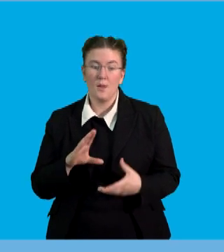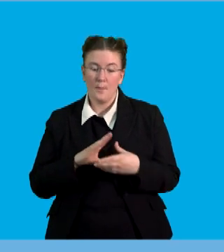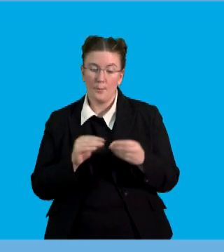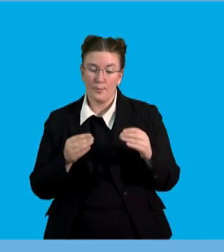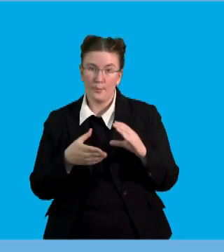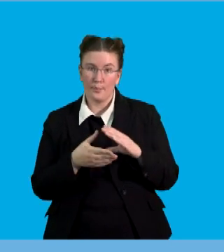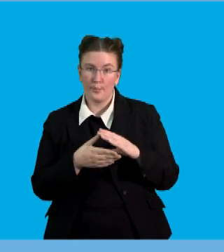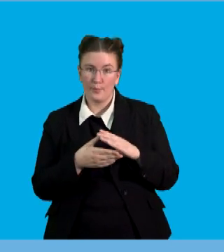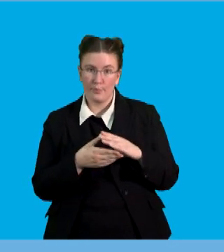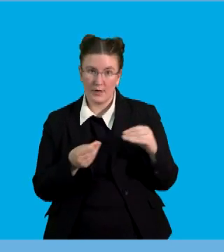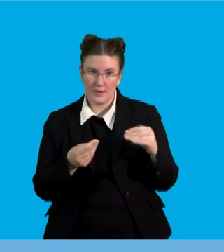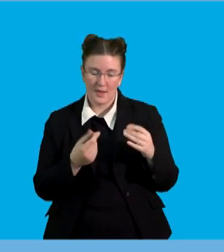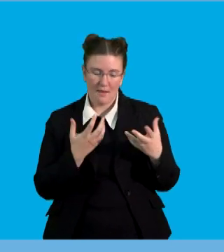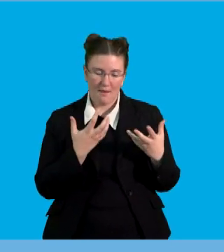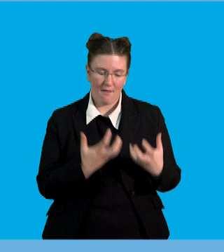heavier